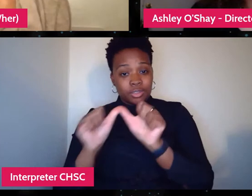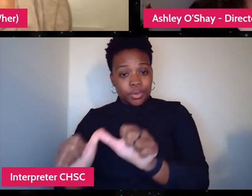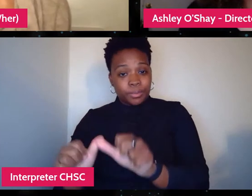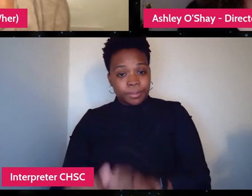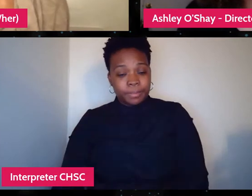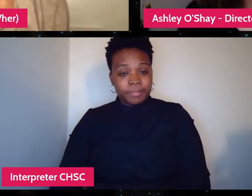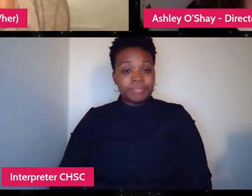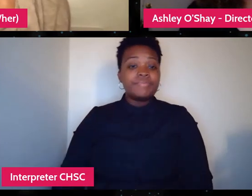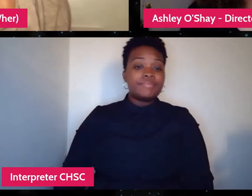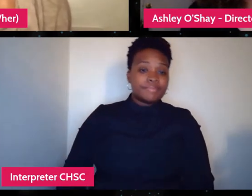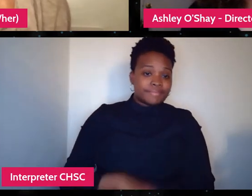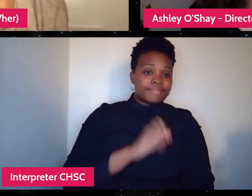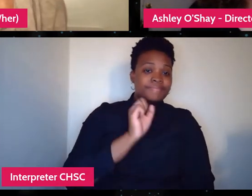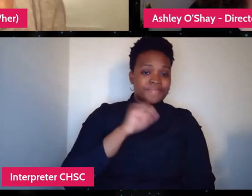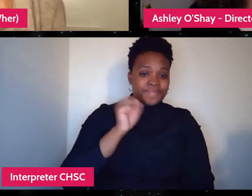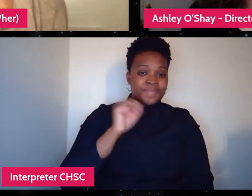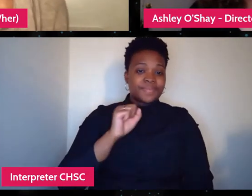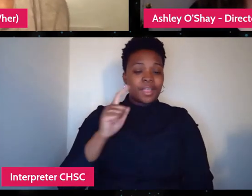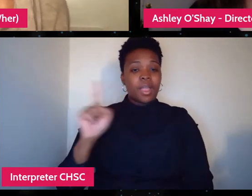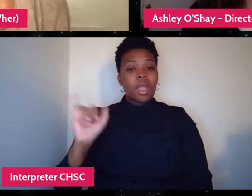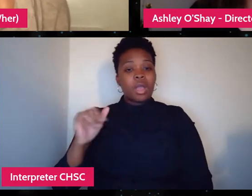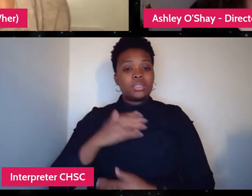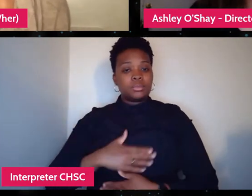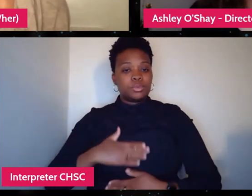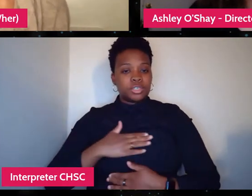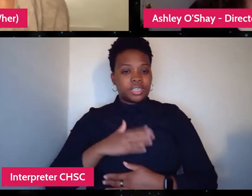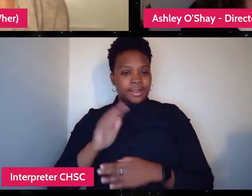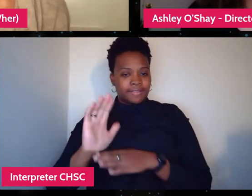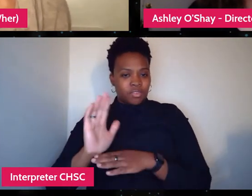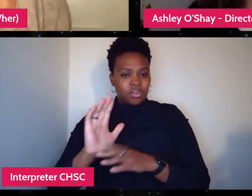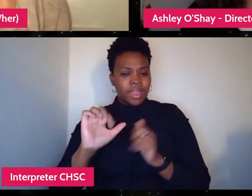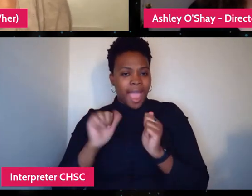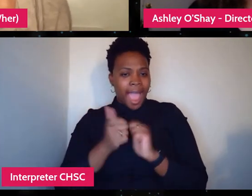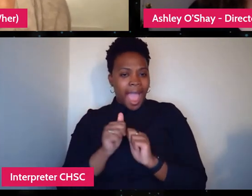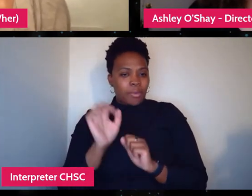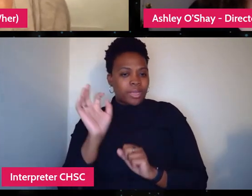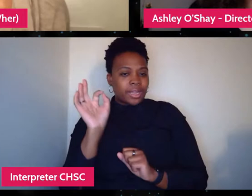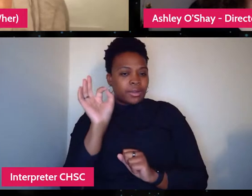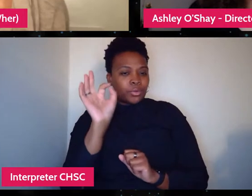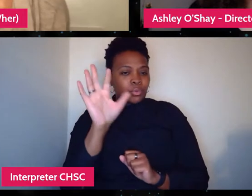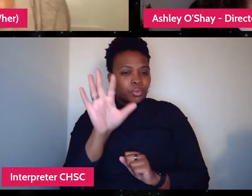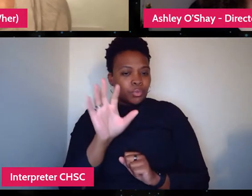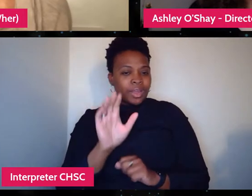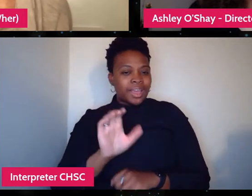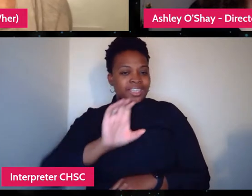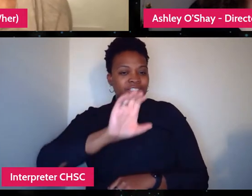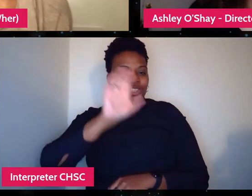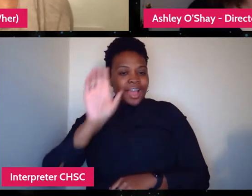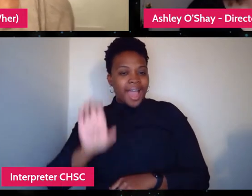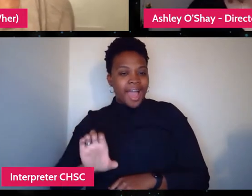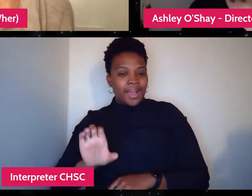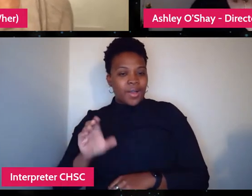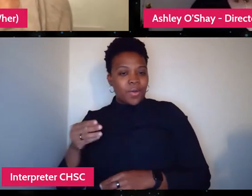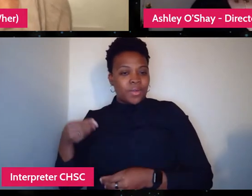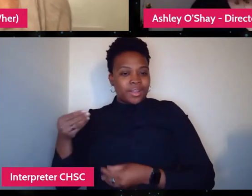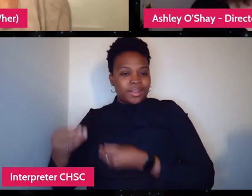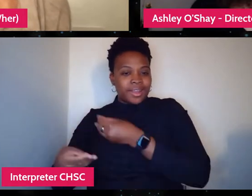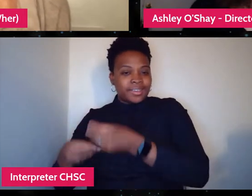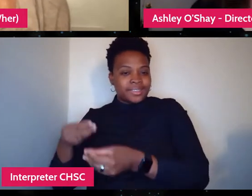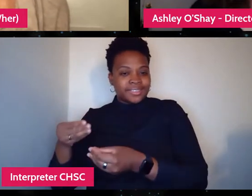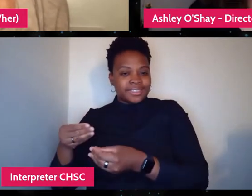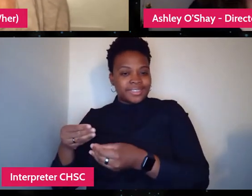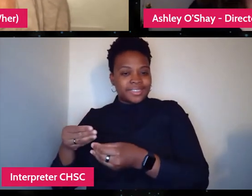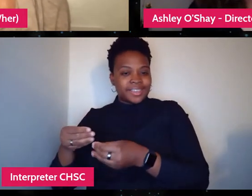something else that I really appreciated about the film, was how it kind of hinted at Chicago's legacy of activism,